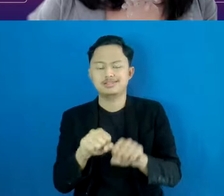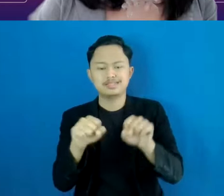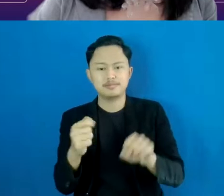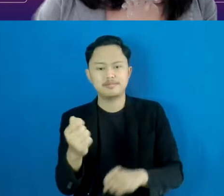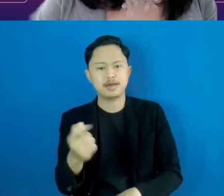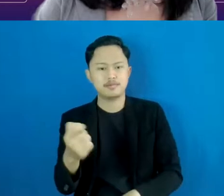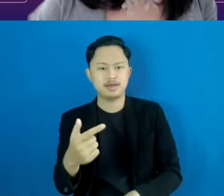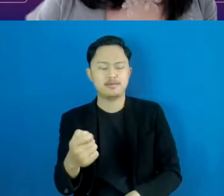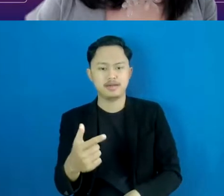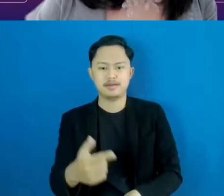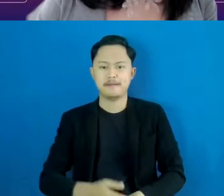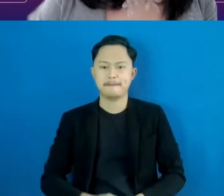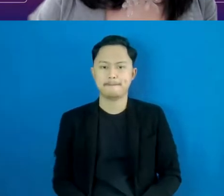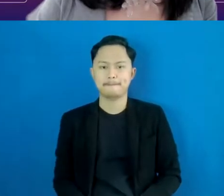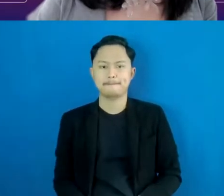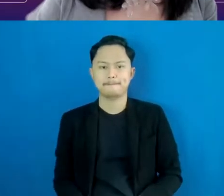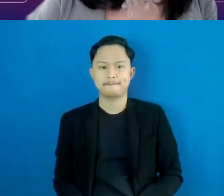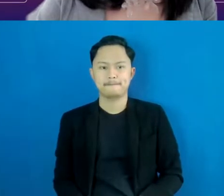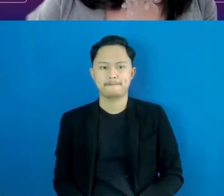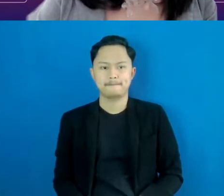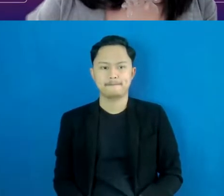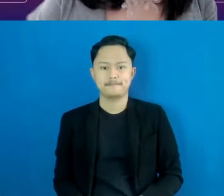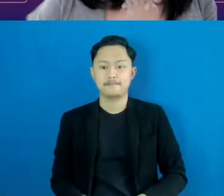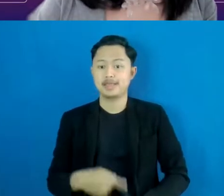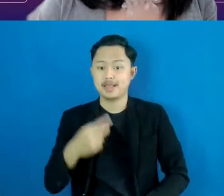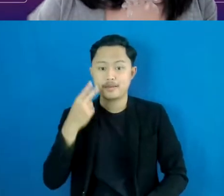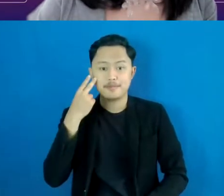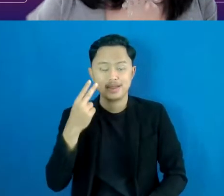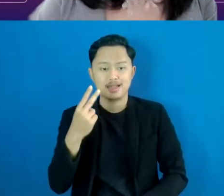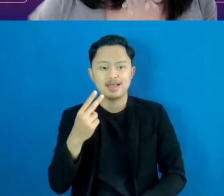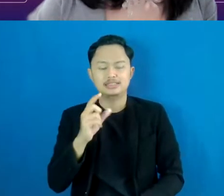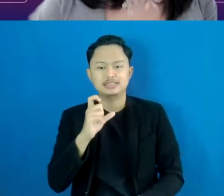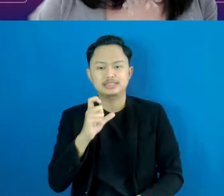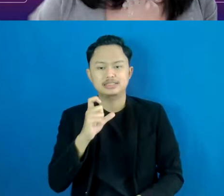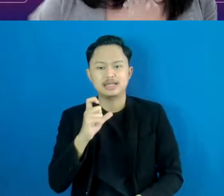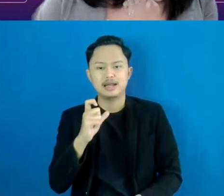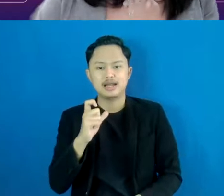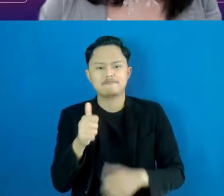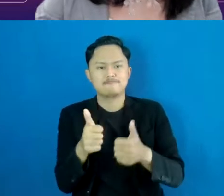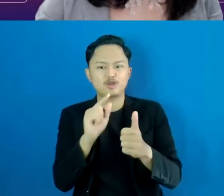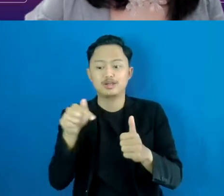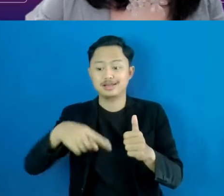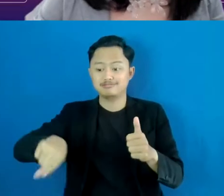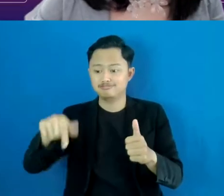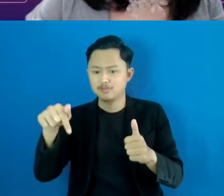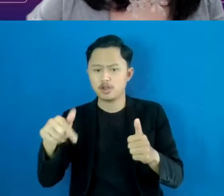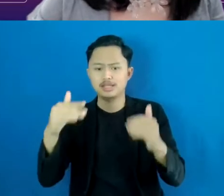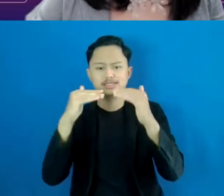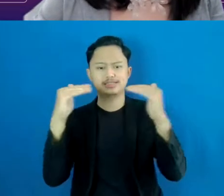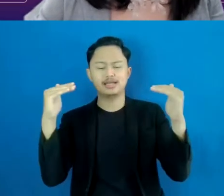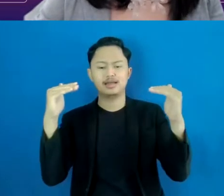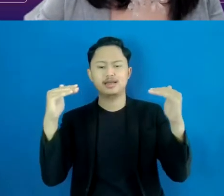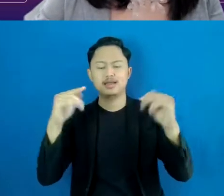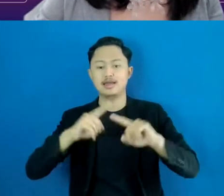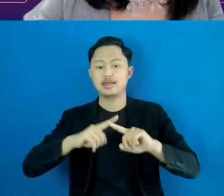and the subsidy. And we are finding ways to make this equal. It's a very